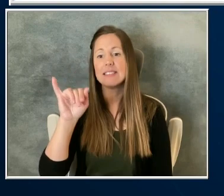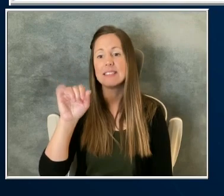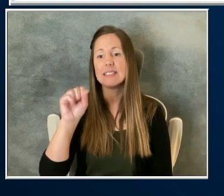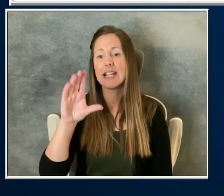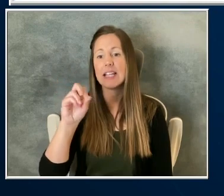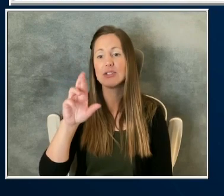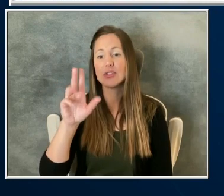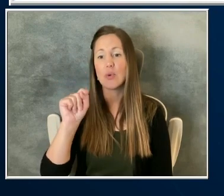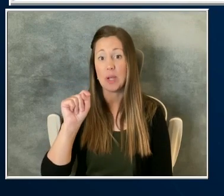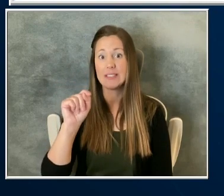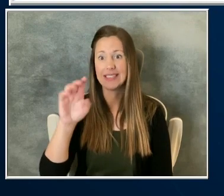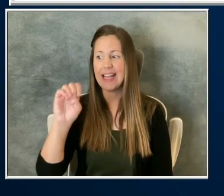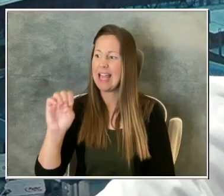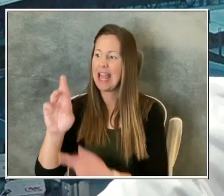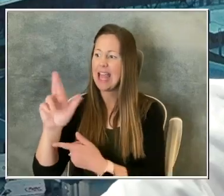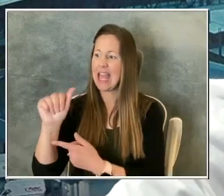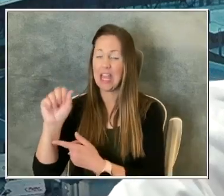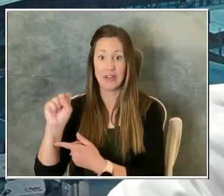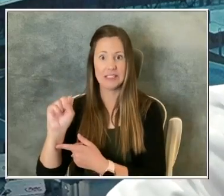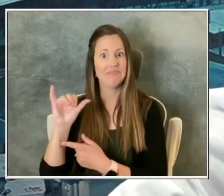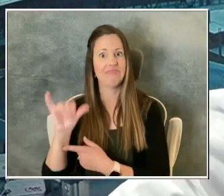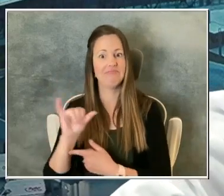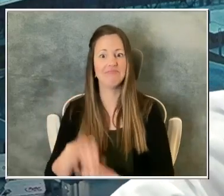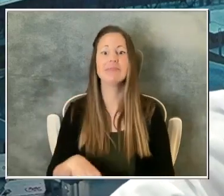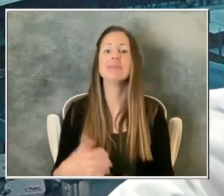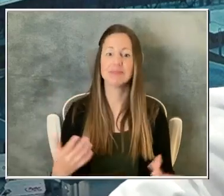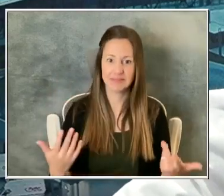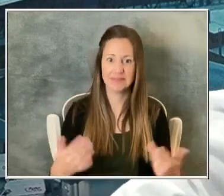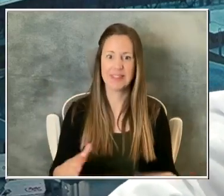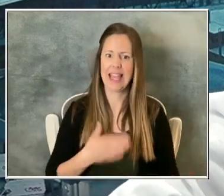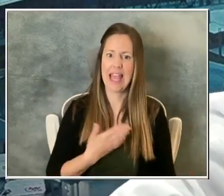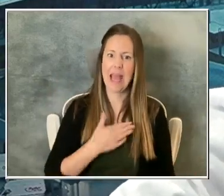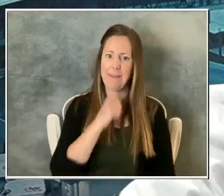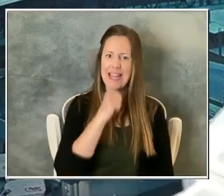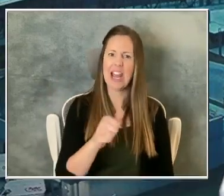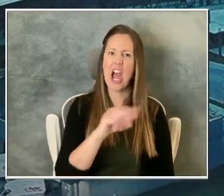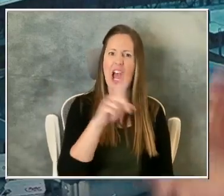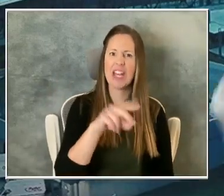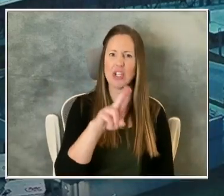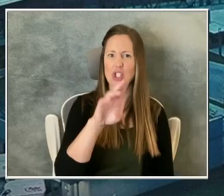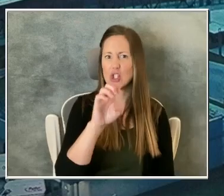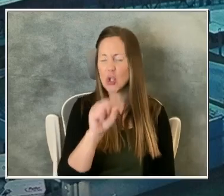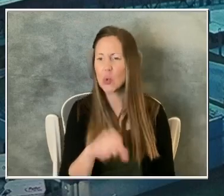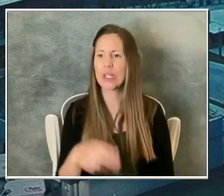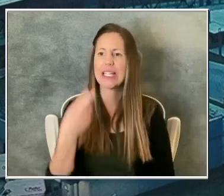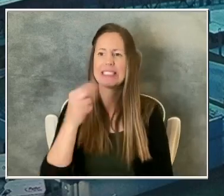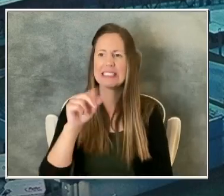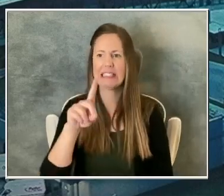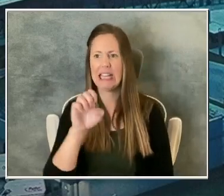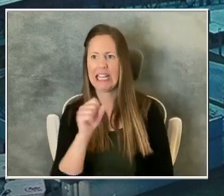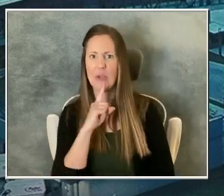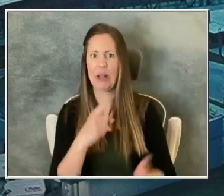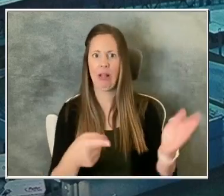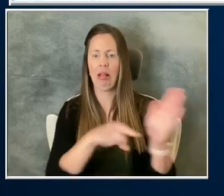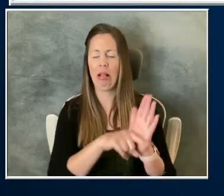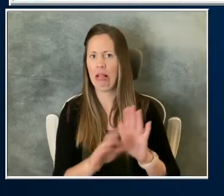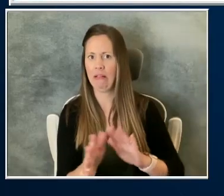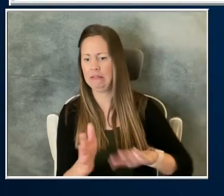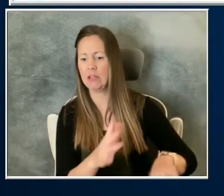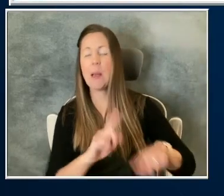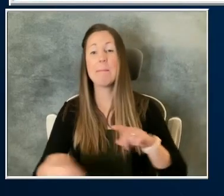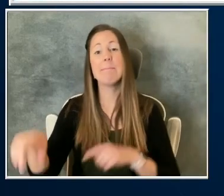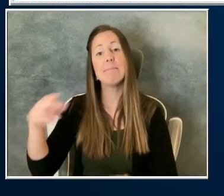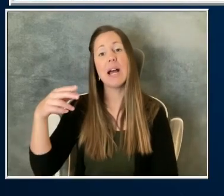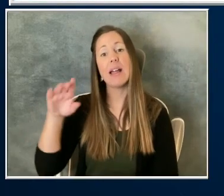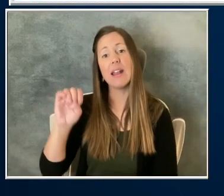news, right? And Zeus is pretty good news, but Orpheus, bad stuff happens. Euripides, bad stuff happens. But Eris, strife and discord.